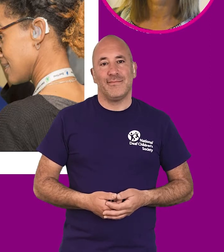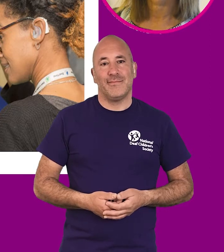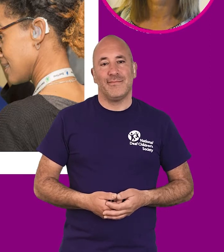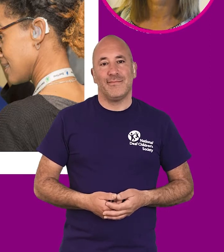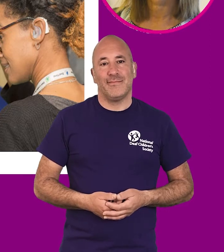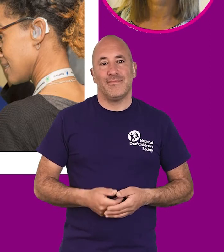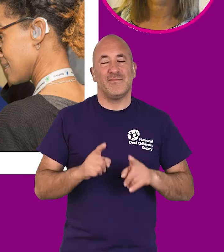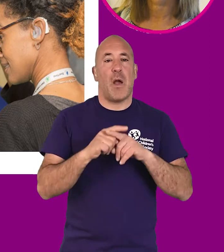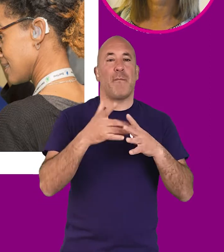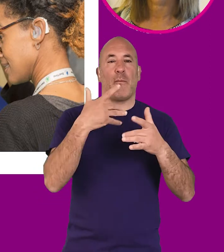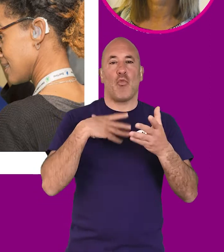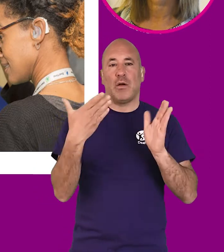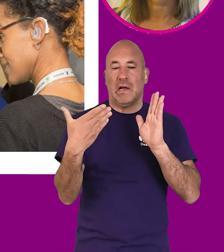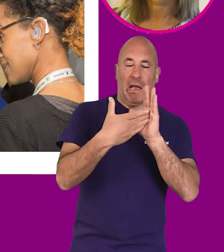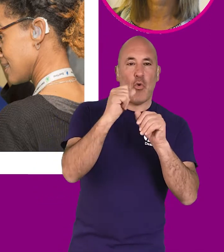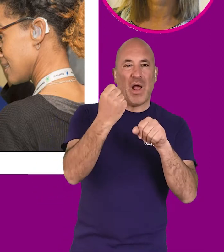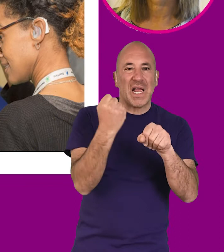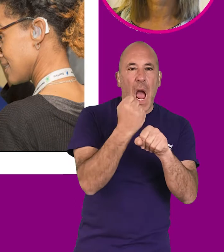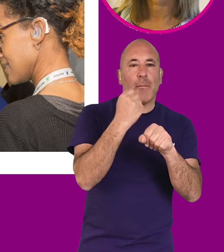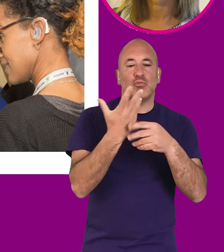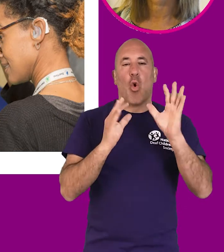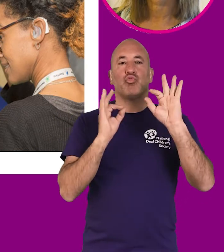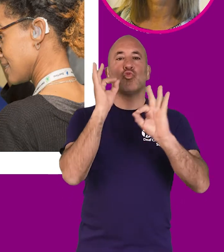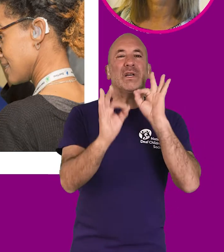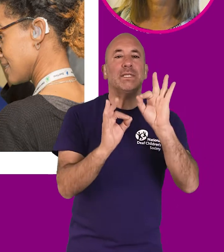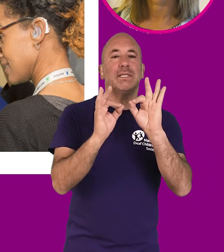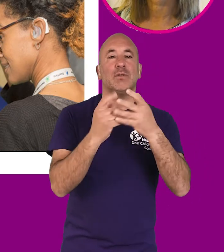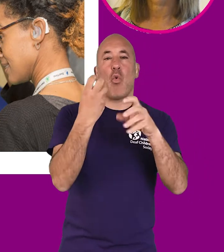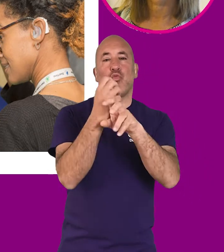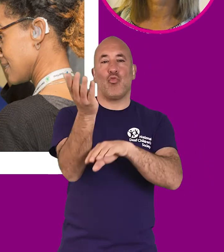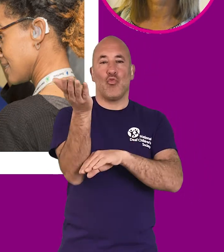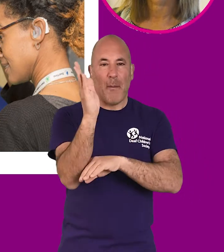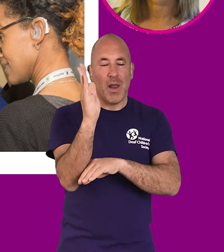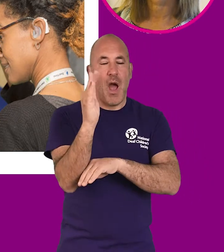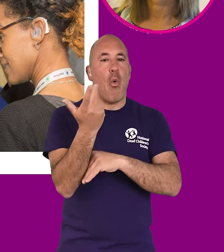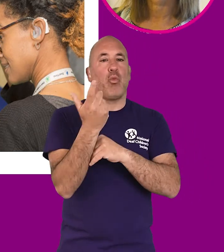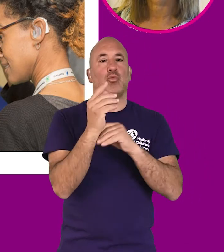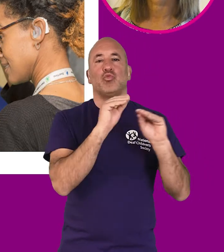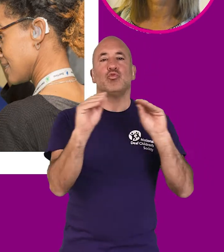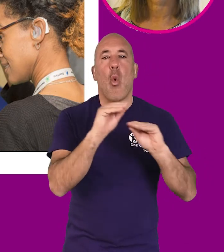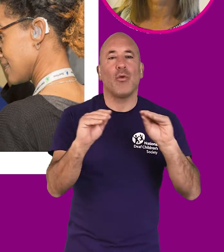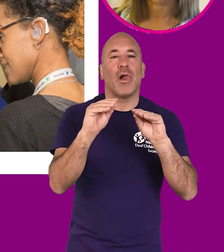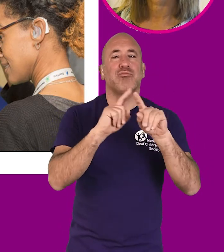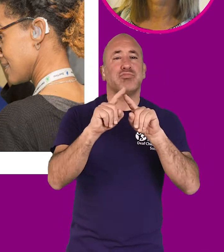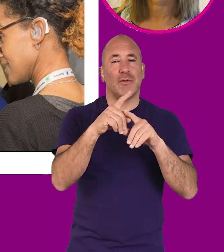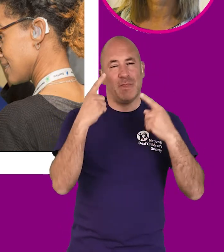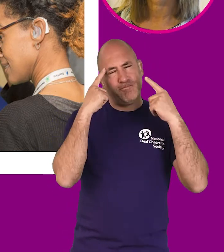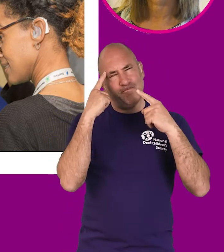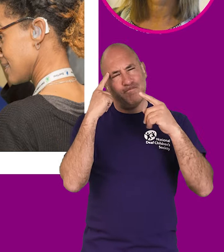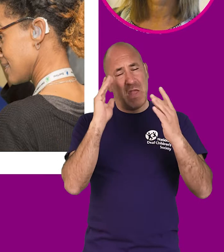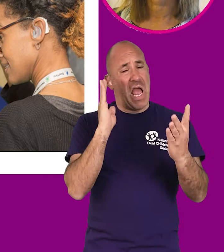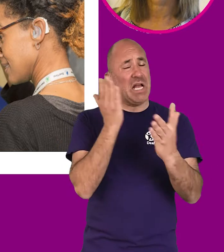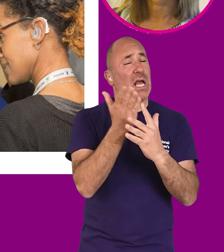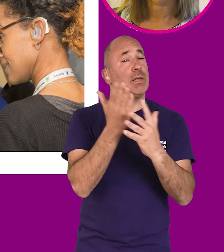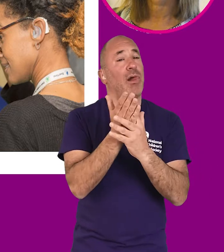Also, if you're going to incorporate any kind of games or quizzes or anything like that into your tutorials or your webinars,